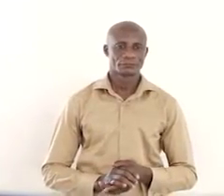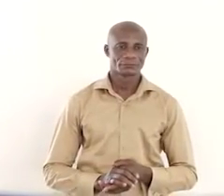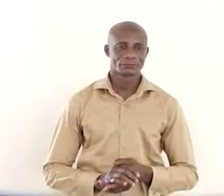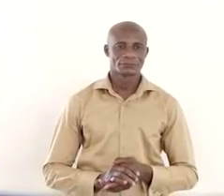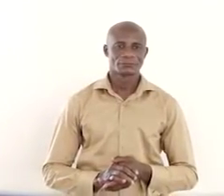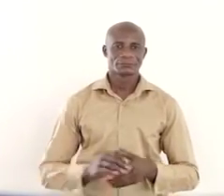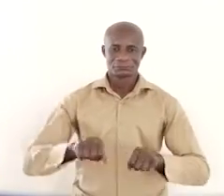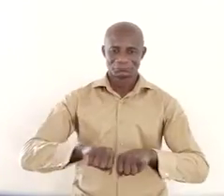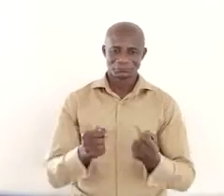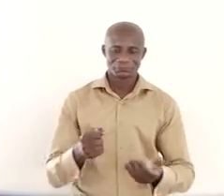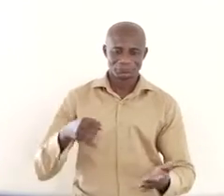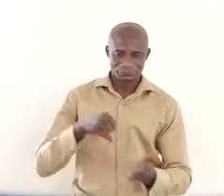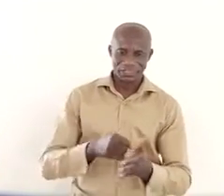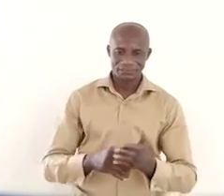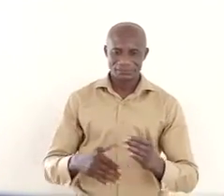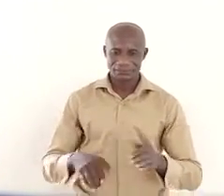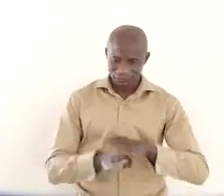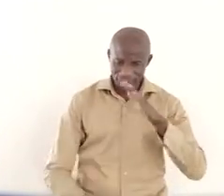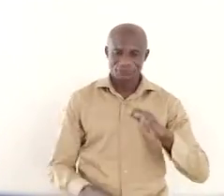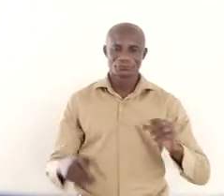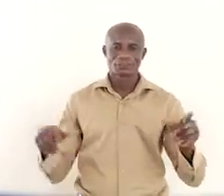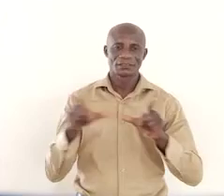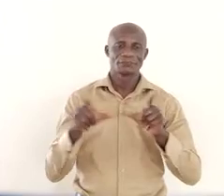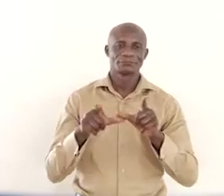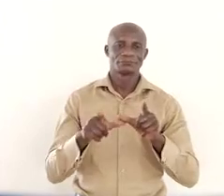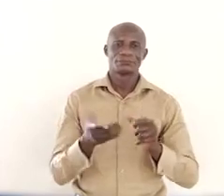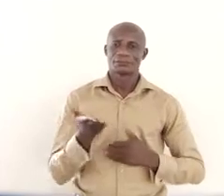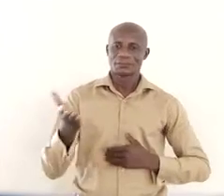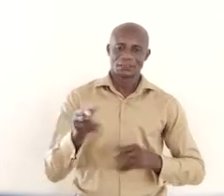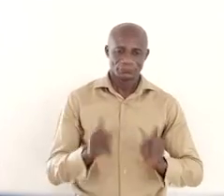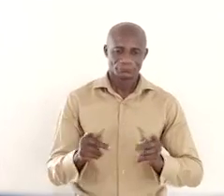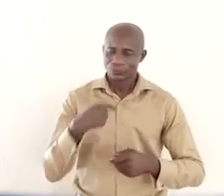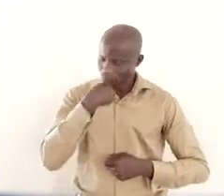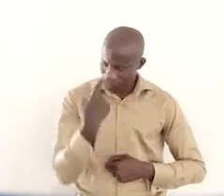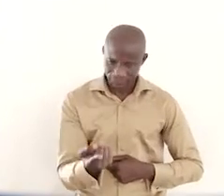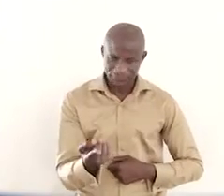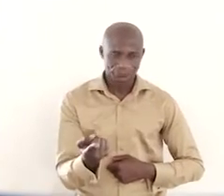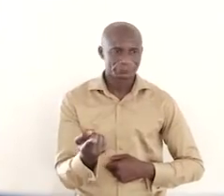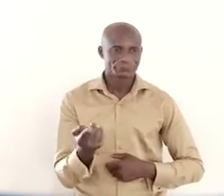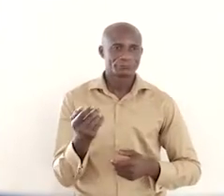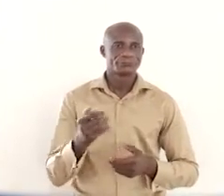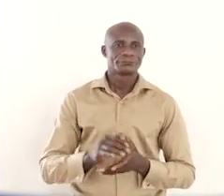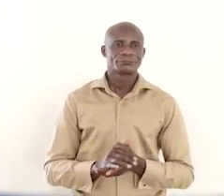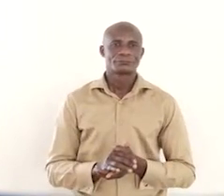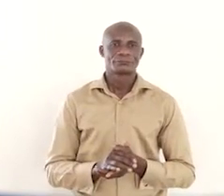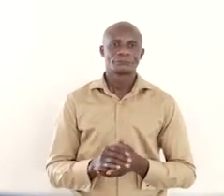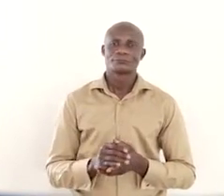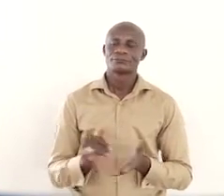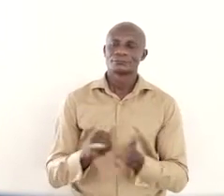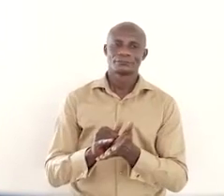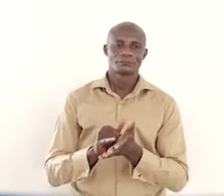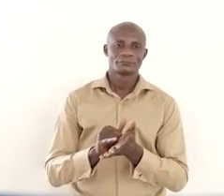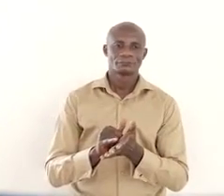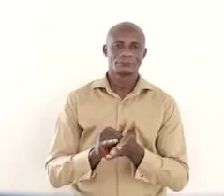You need to break it down to their level. That there are people who say, like the Dan Browns, right?